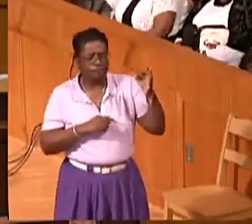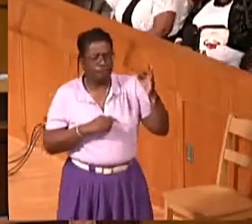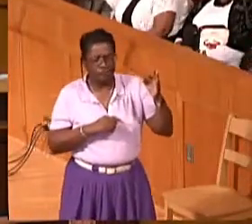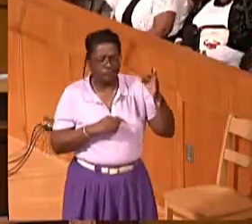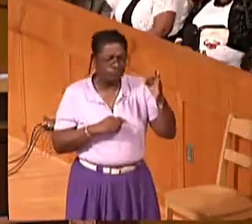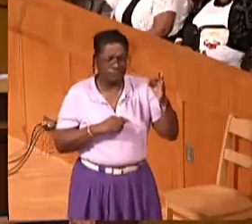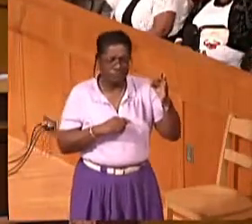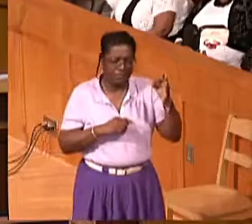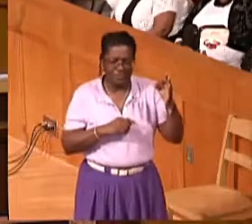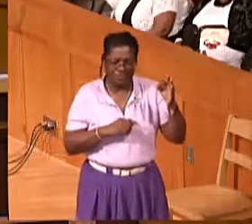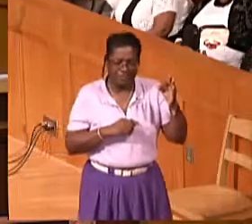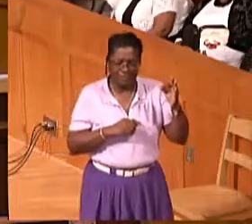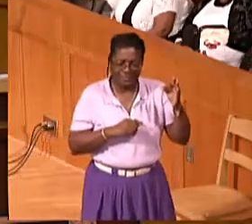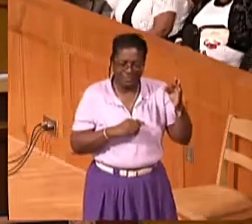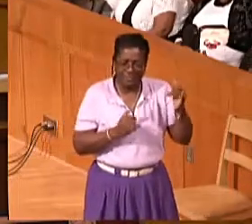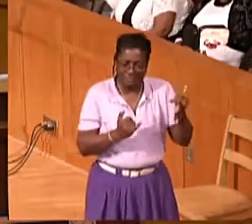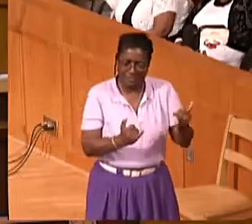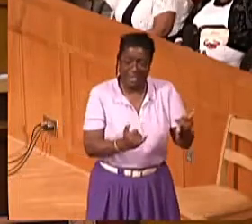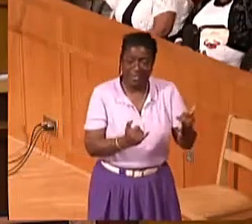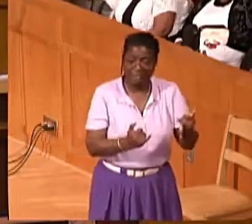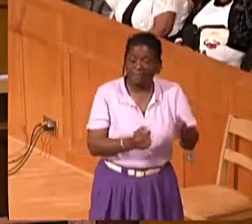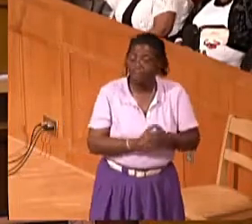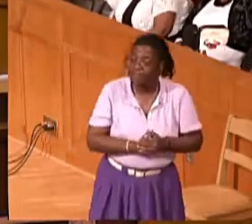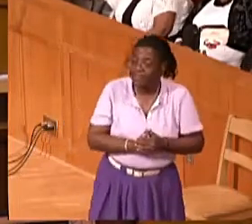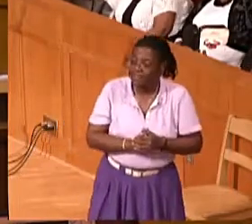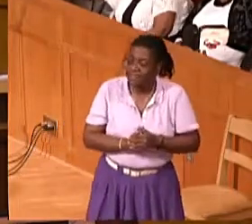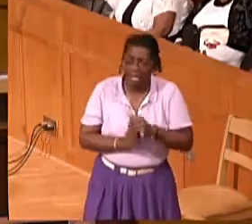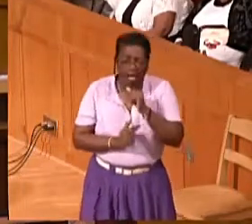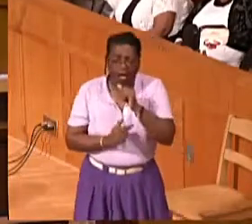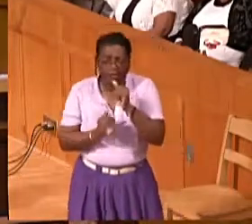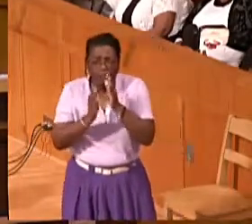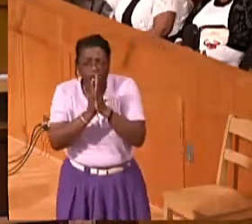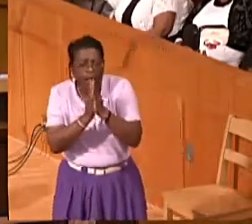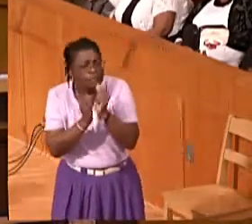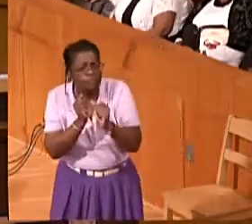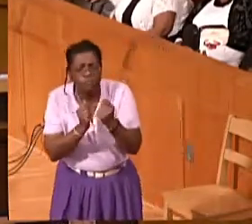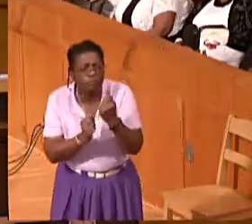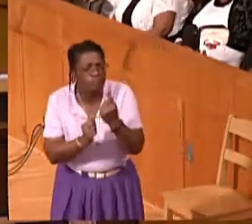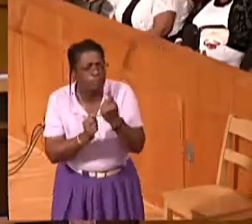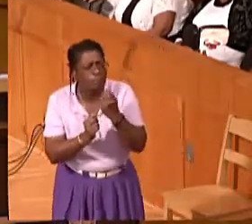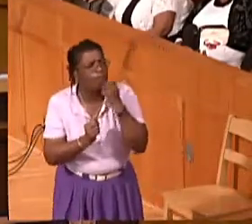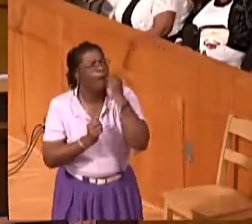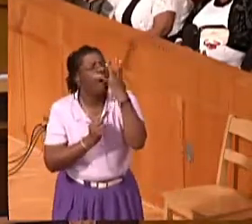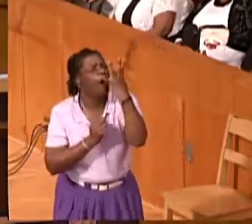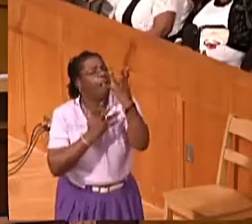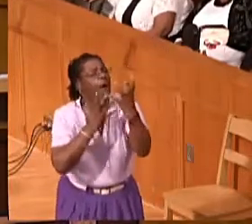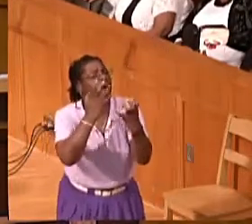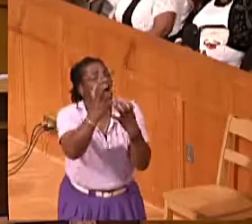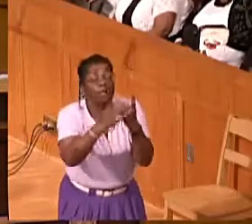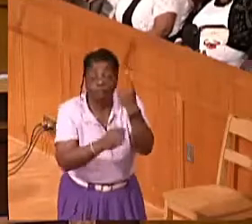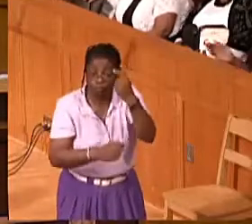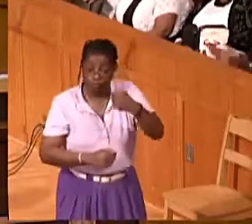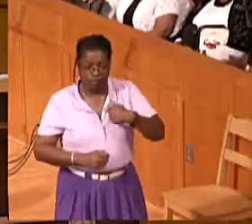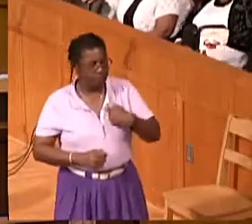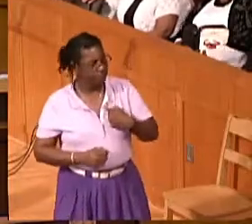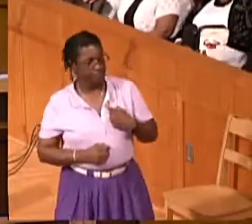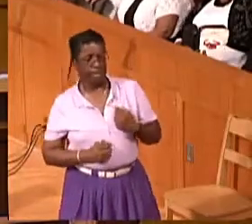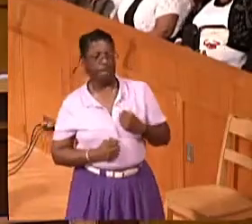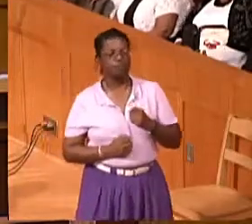first time, that I don't ask anybody to shout for me. Amen. I can shout for myself.